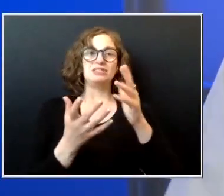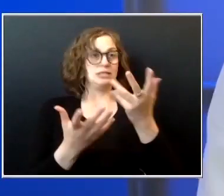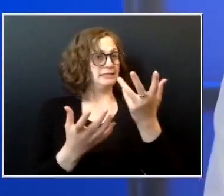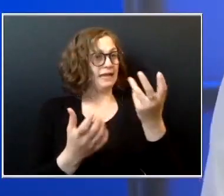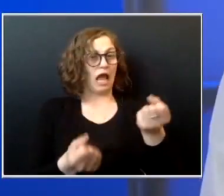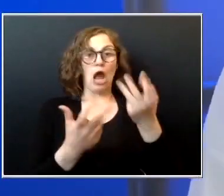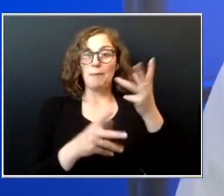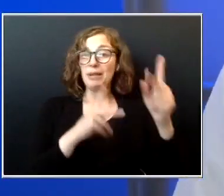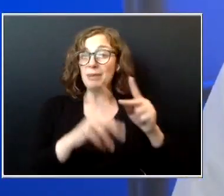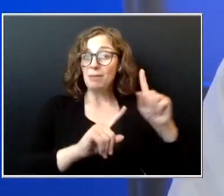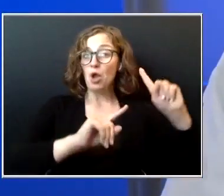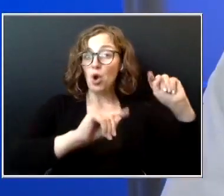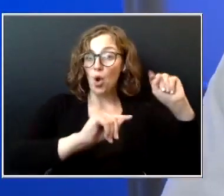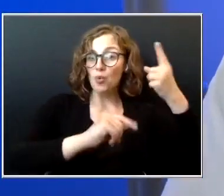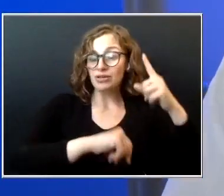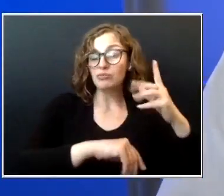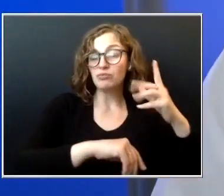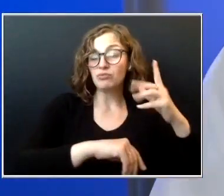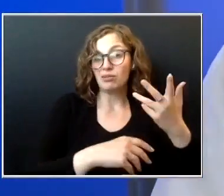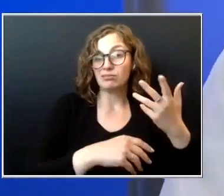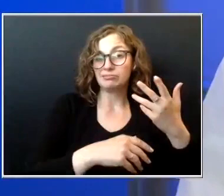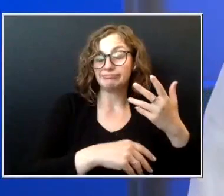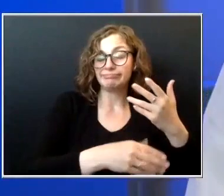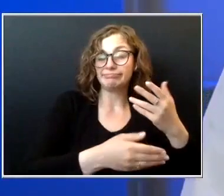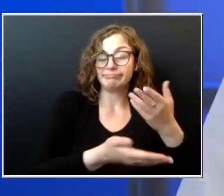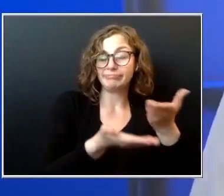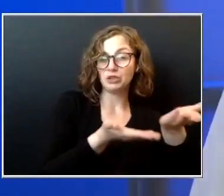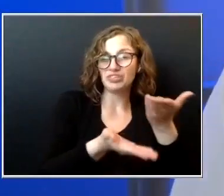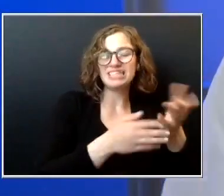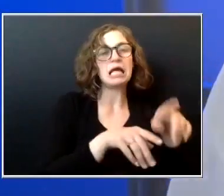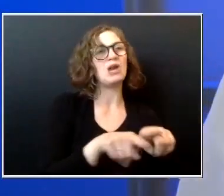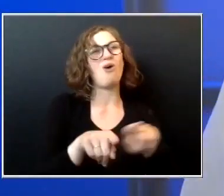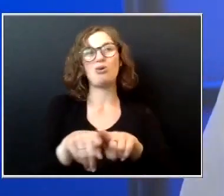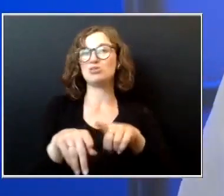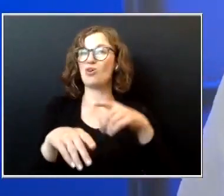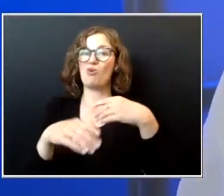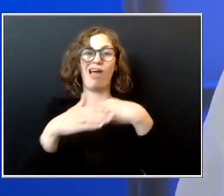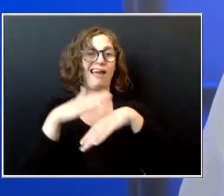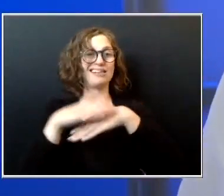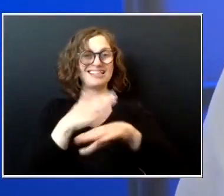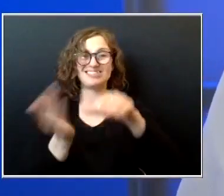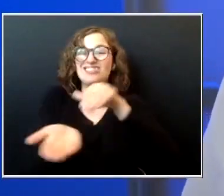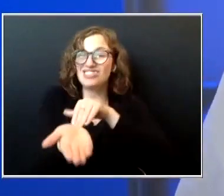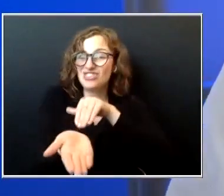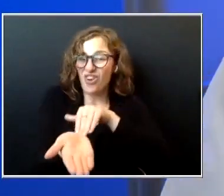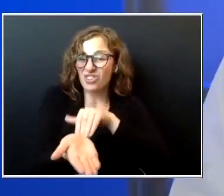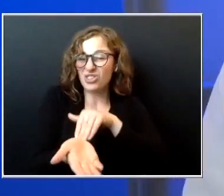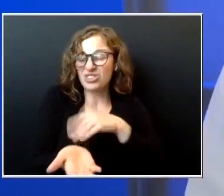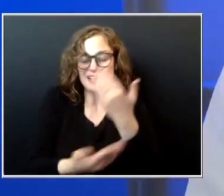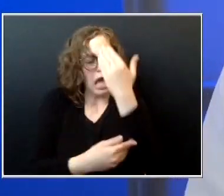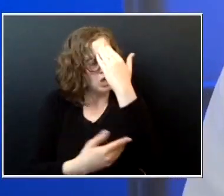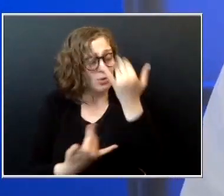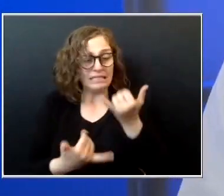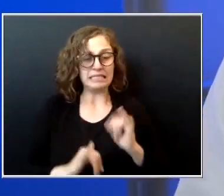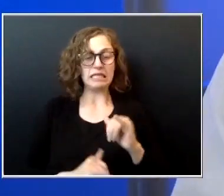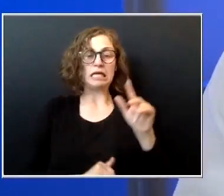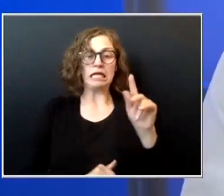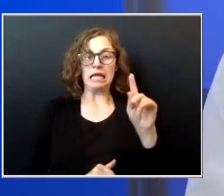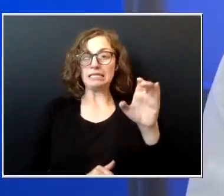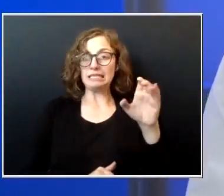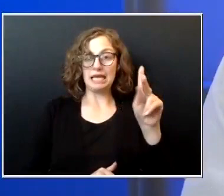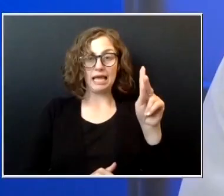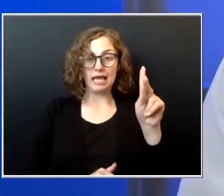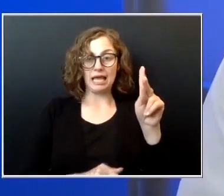Having doctors in that area that are able to, I know that's still in the Kansas City, Kansas area, but having